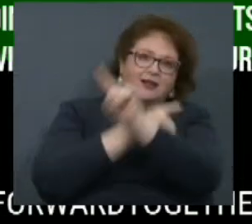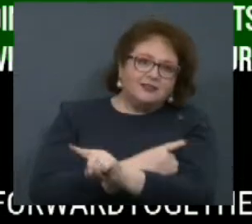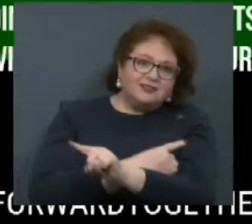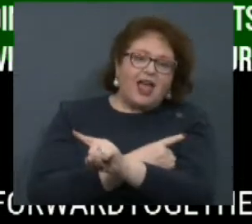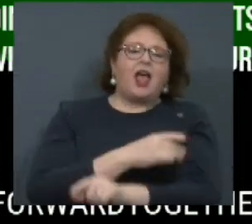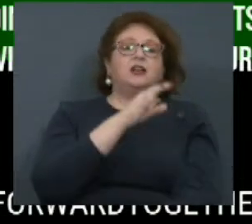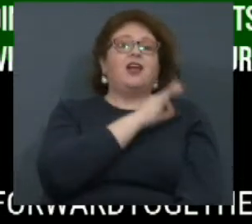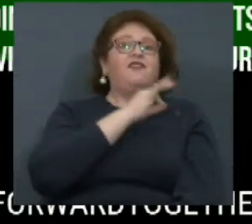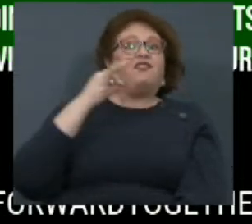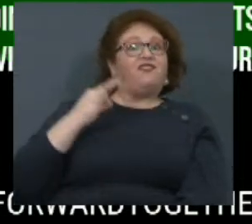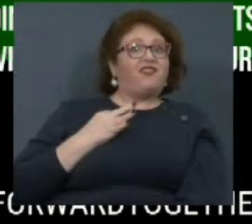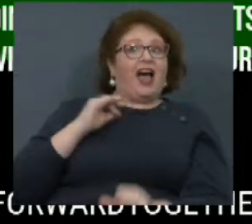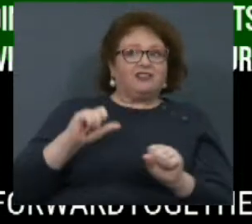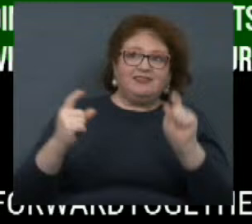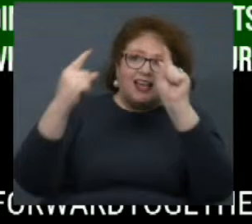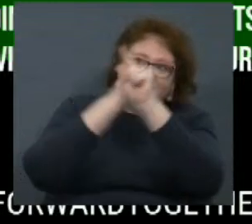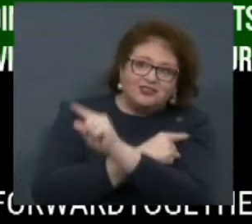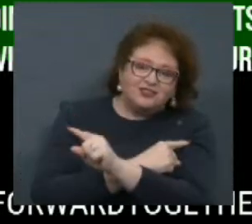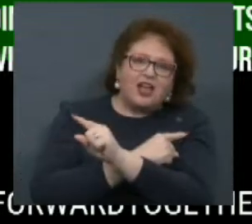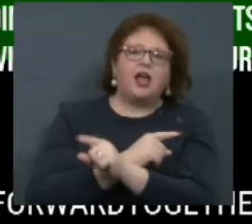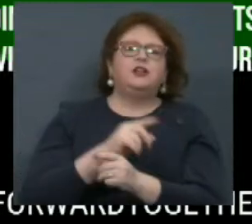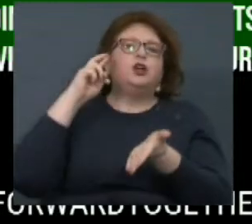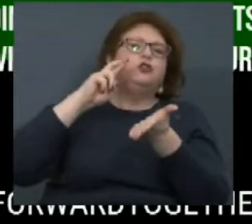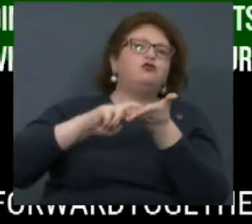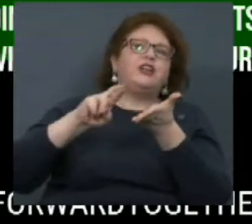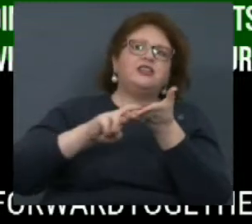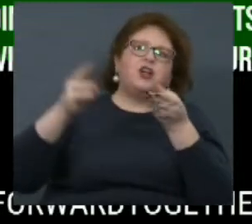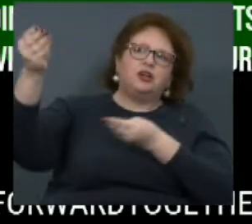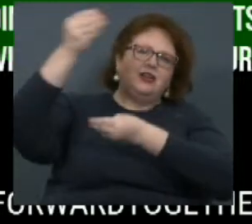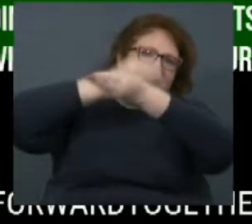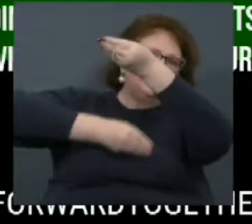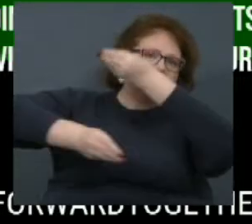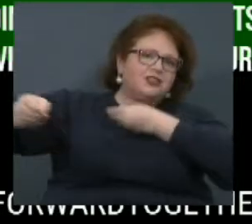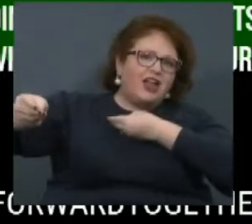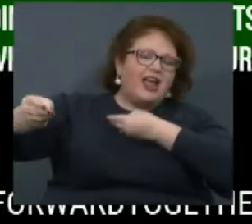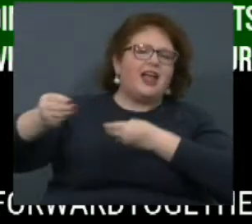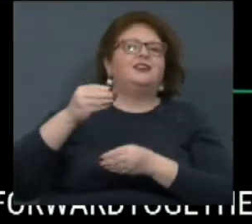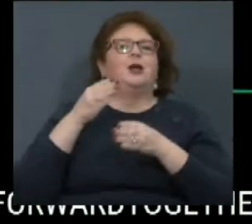research exchange between Little Rock and also Enna.